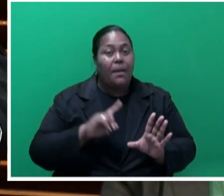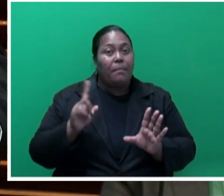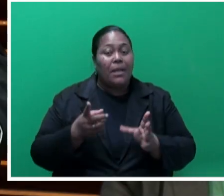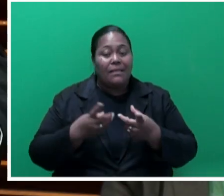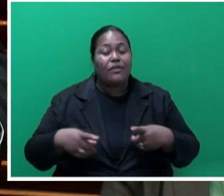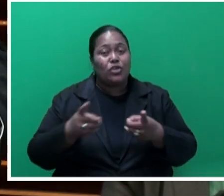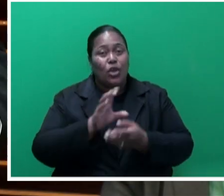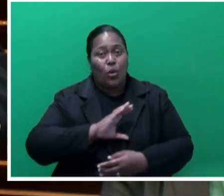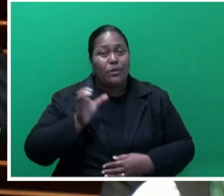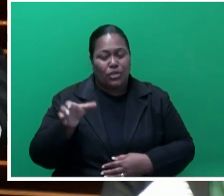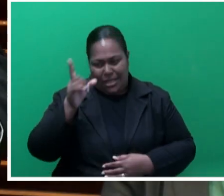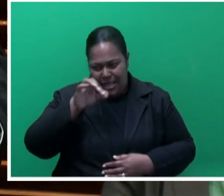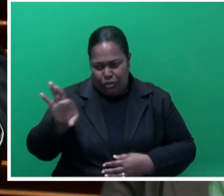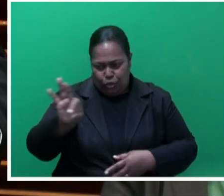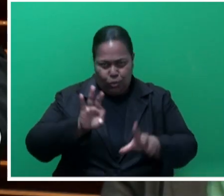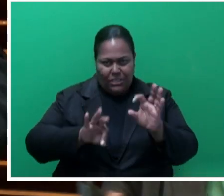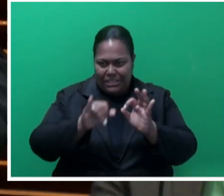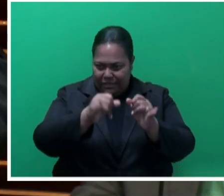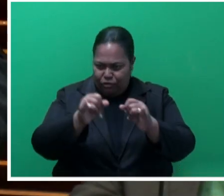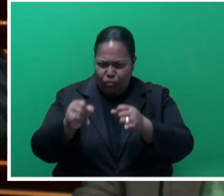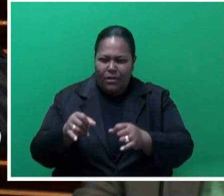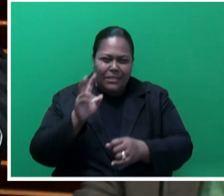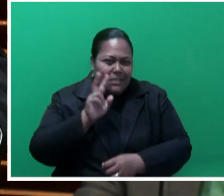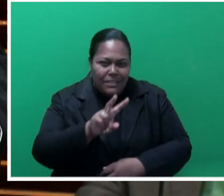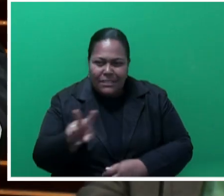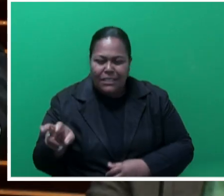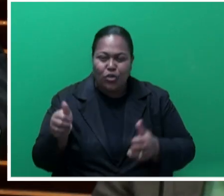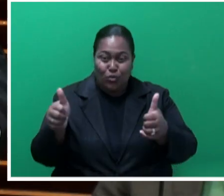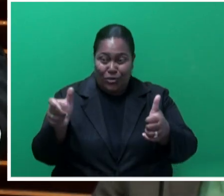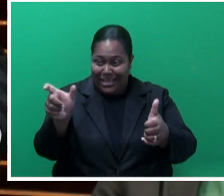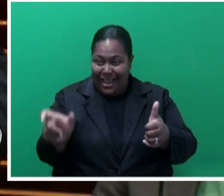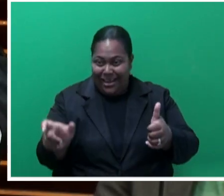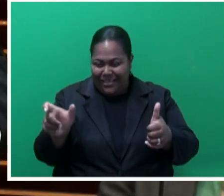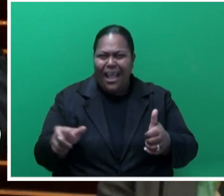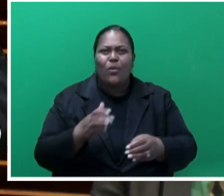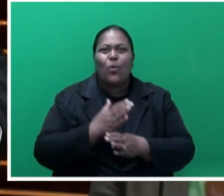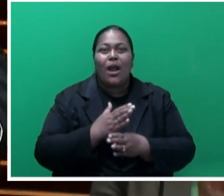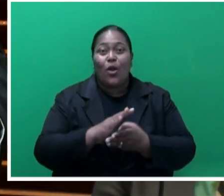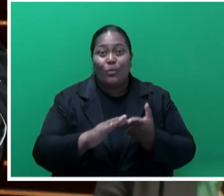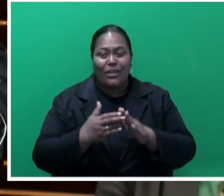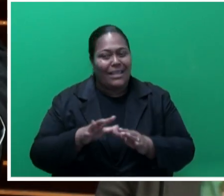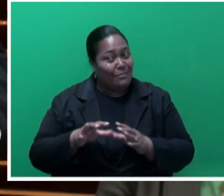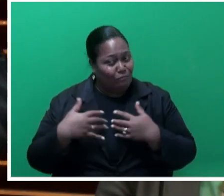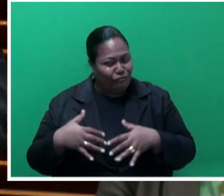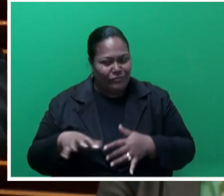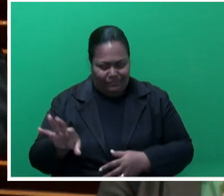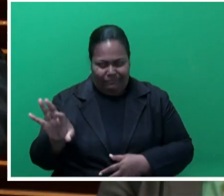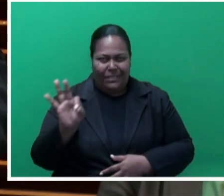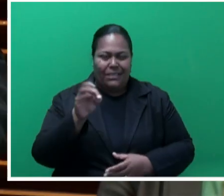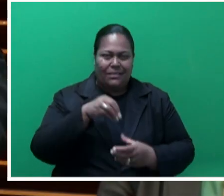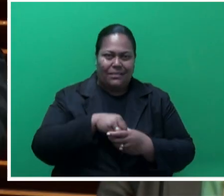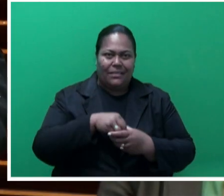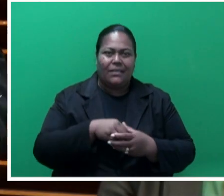recommend individuals based on their good character and extensive community work after rehabilitation period. And